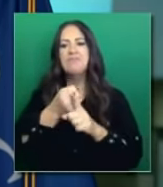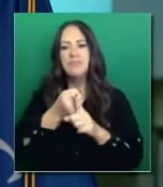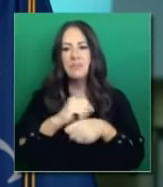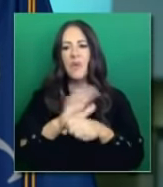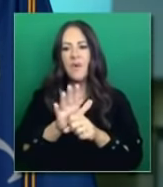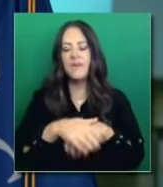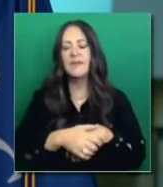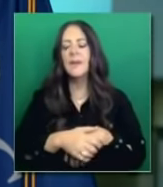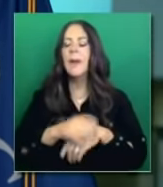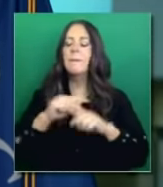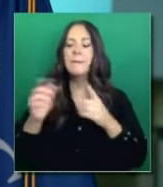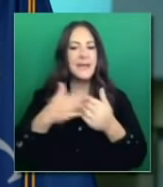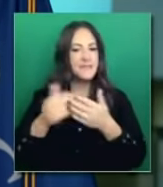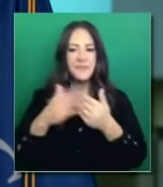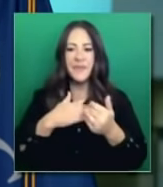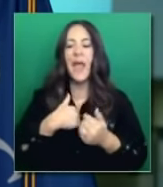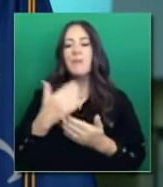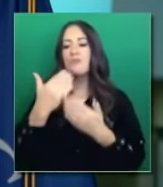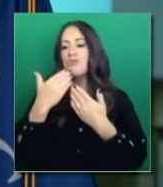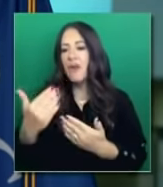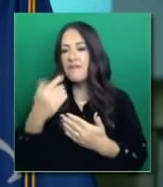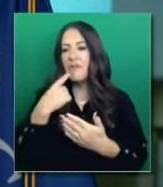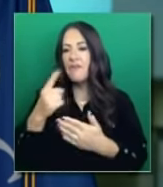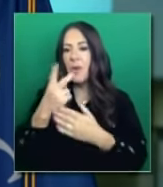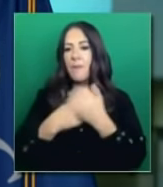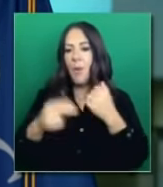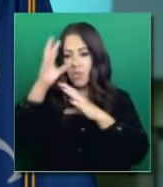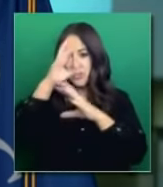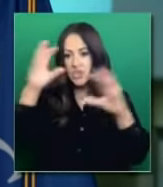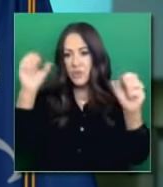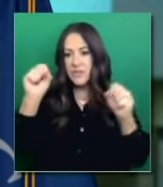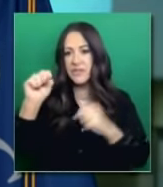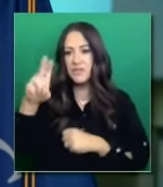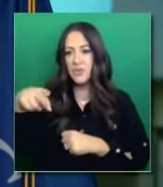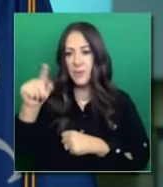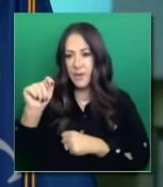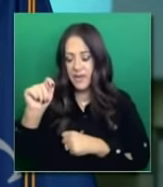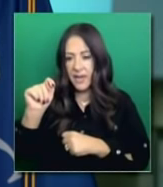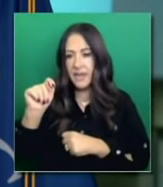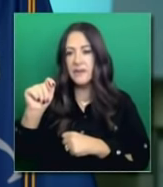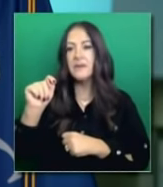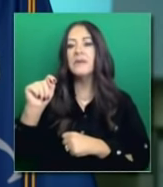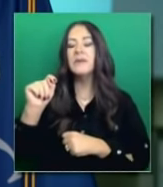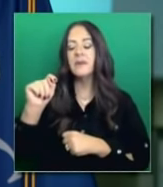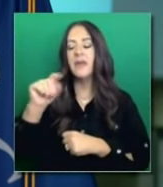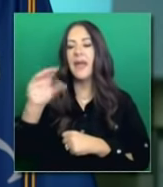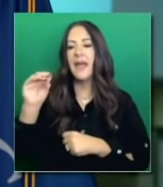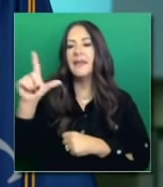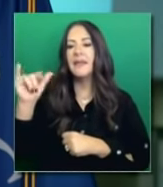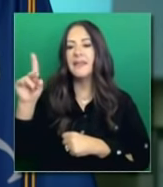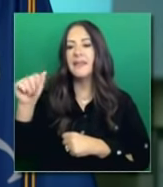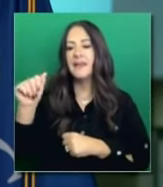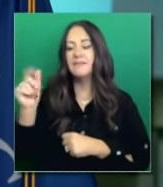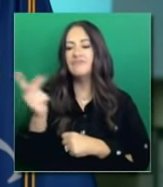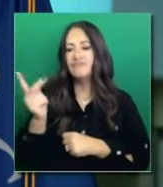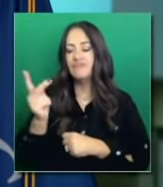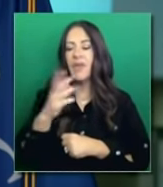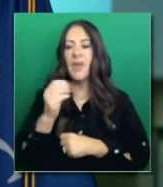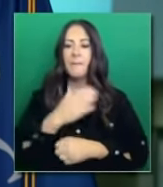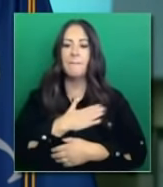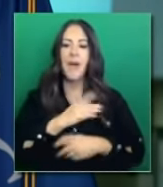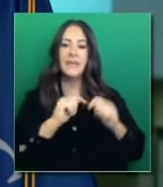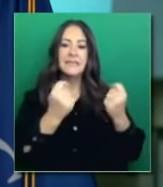leadership, Superintendent Linda and her team, as well as legislative leadership and my own team that's worked very hard, Ben and